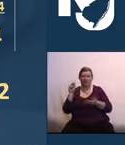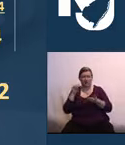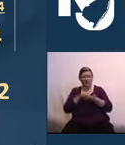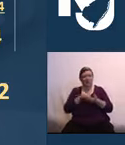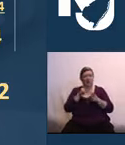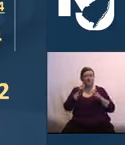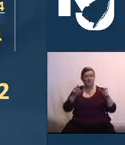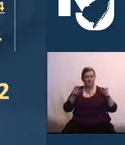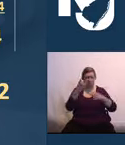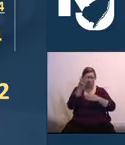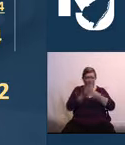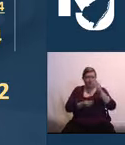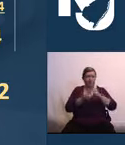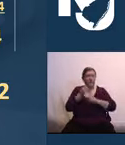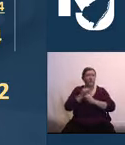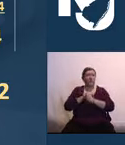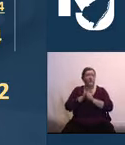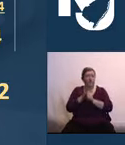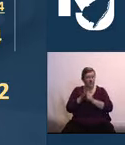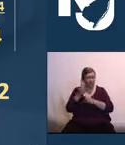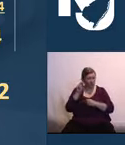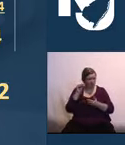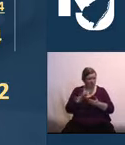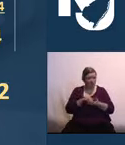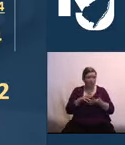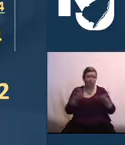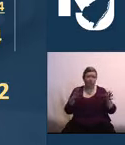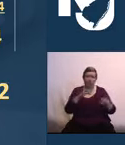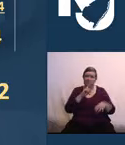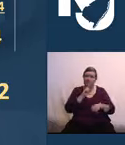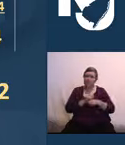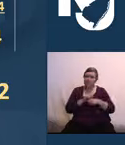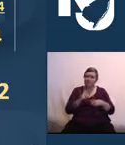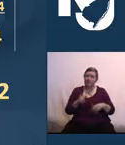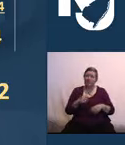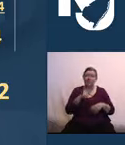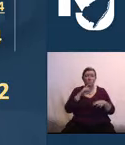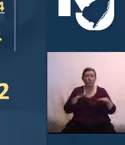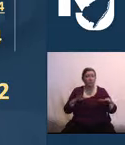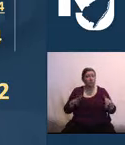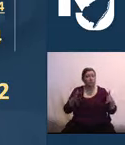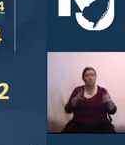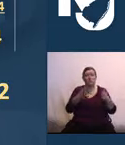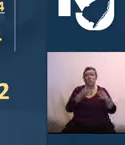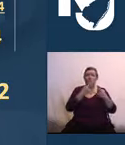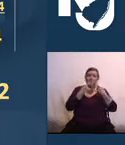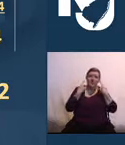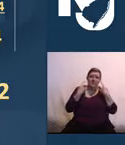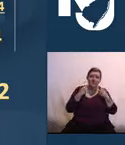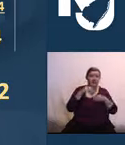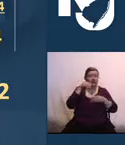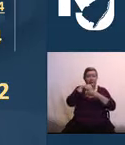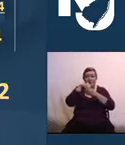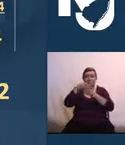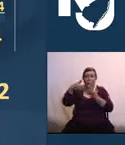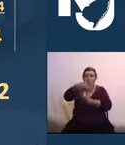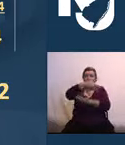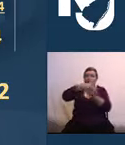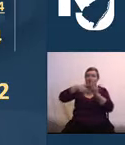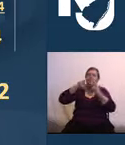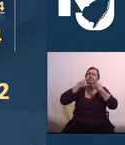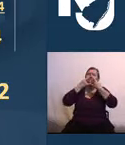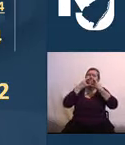to encourage strongly everyone to mask up, especially when indoors and you're in the midst with folks whose vaccination